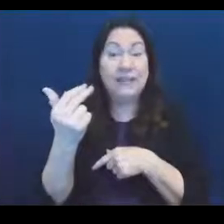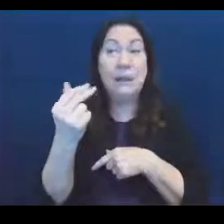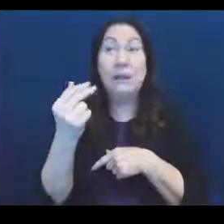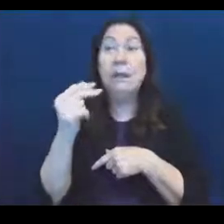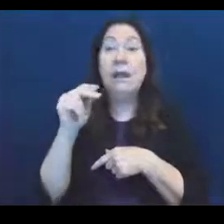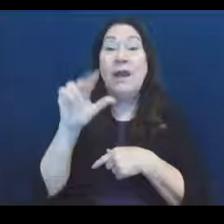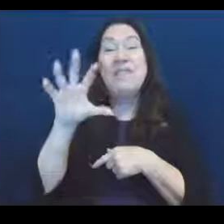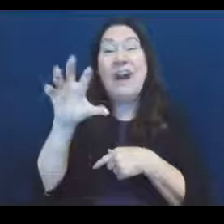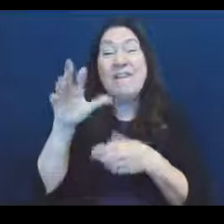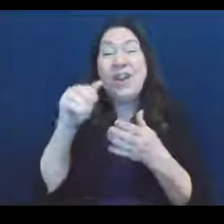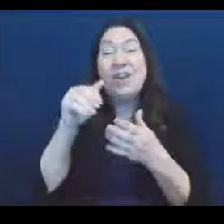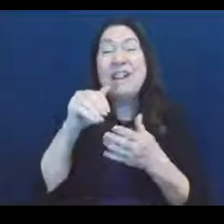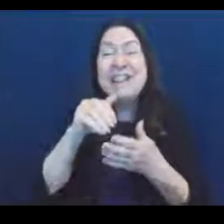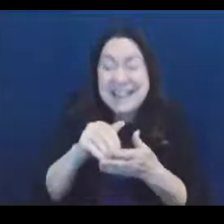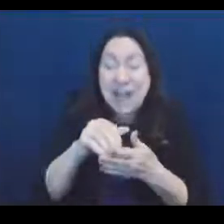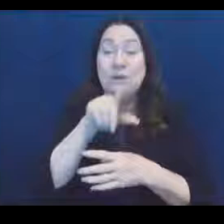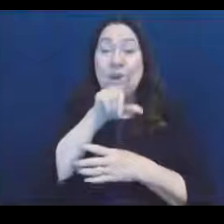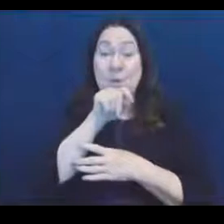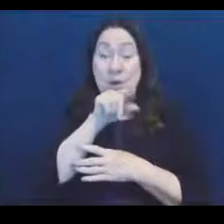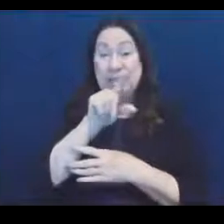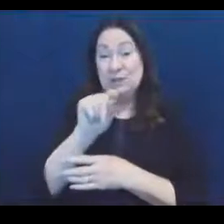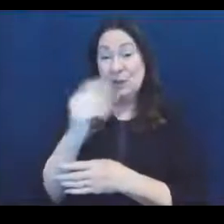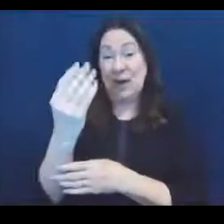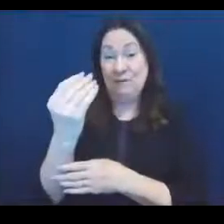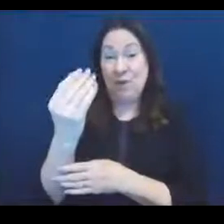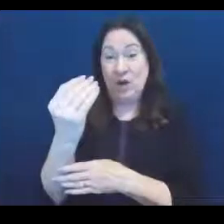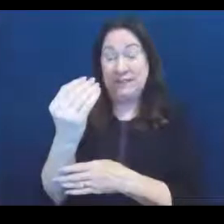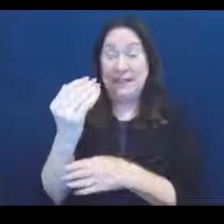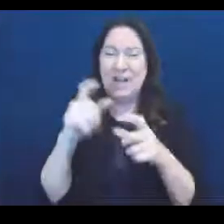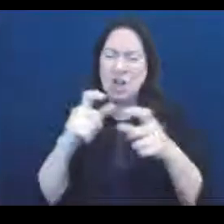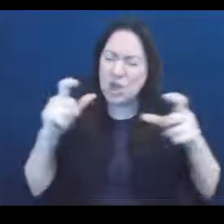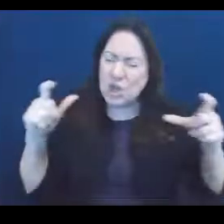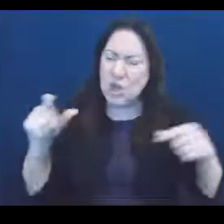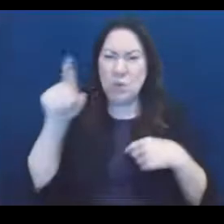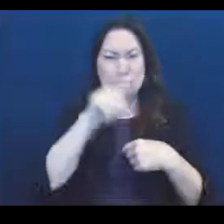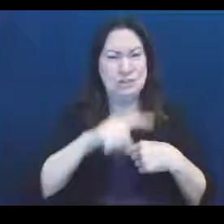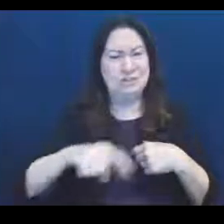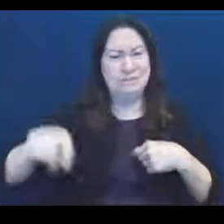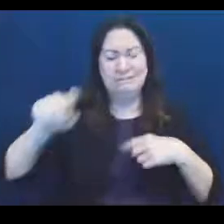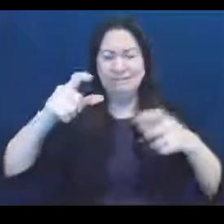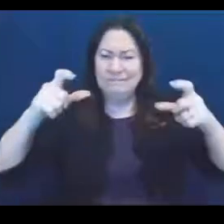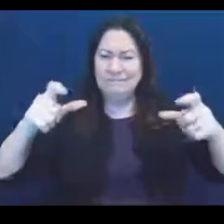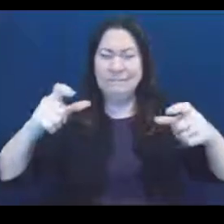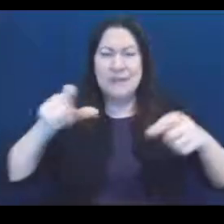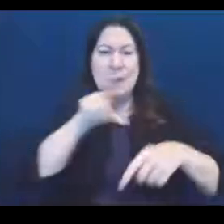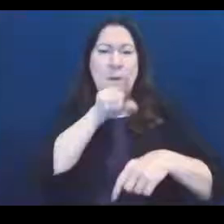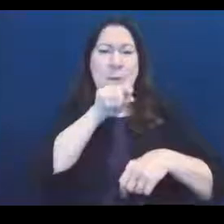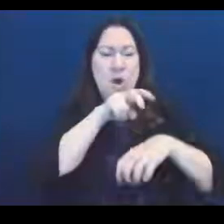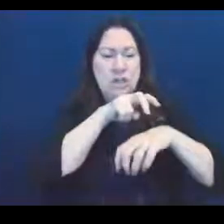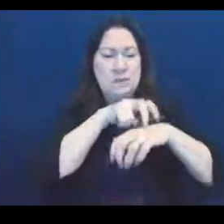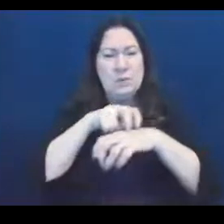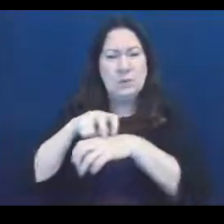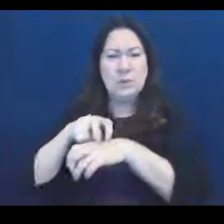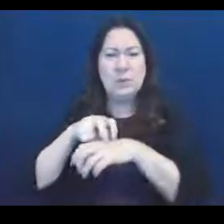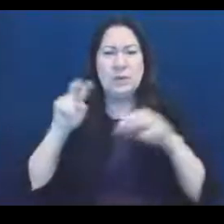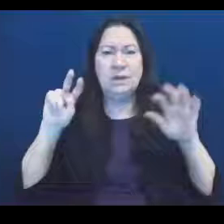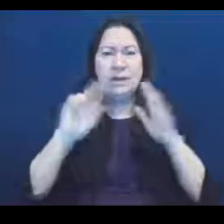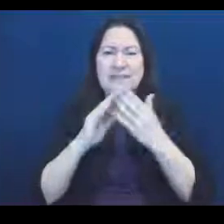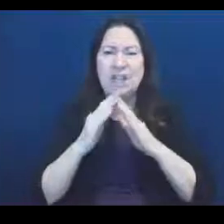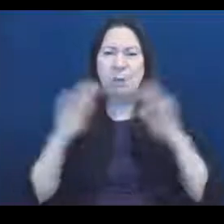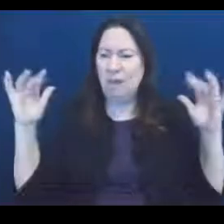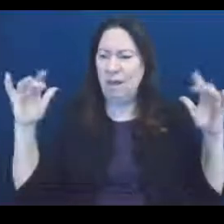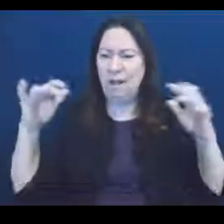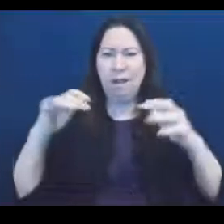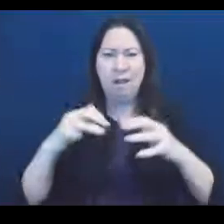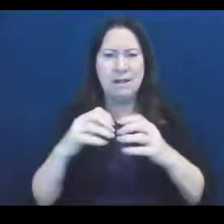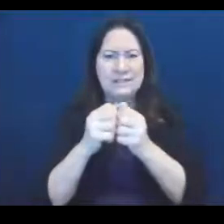in 2014. So we're talking about an extremely large number of birds involved in this communal roosting site here. Every